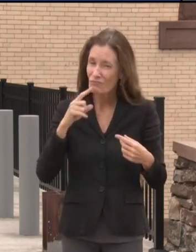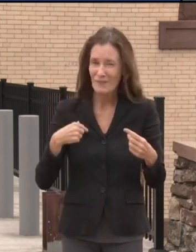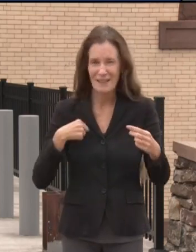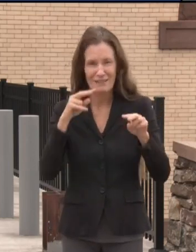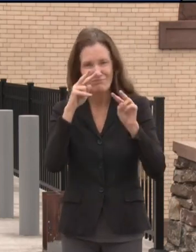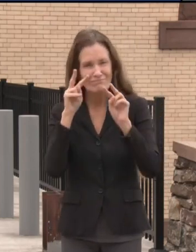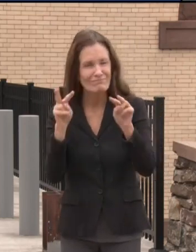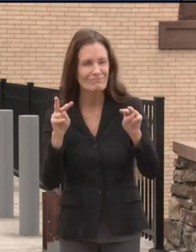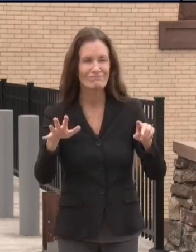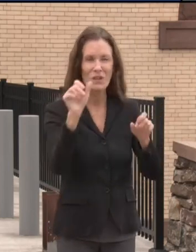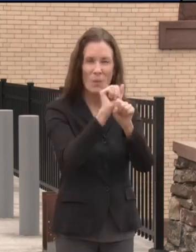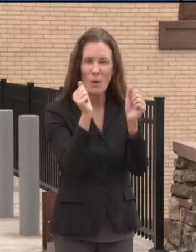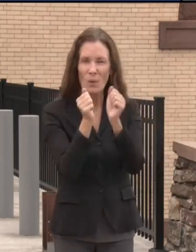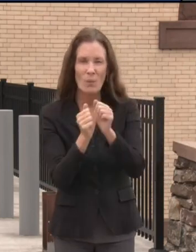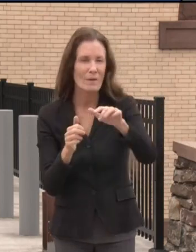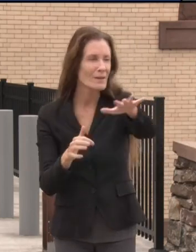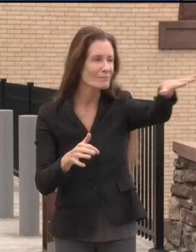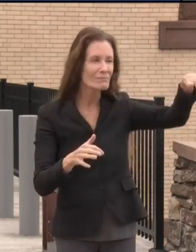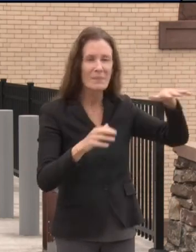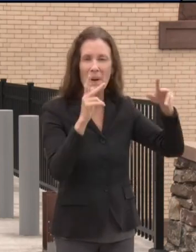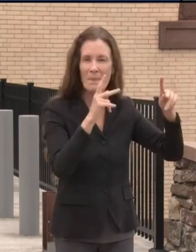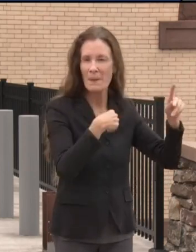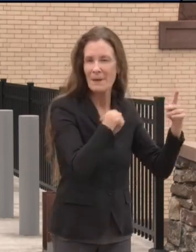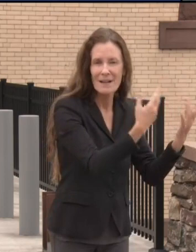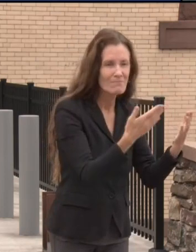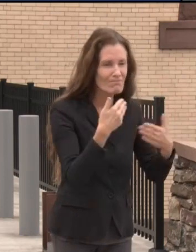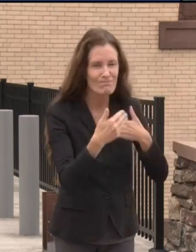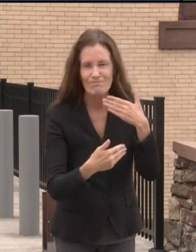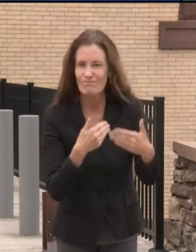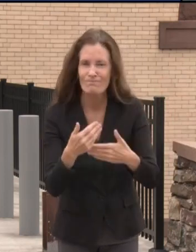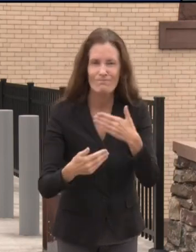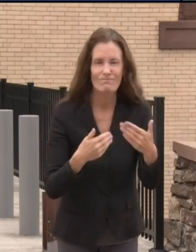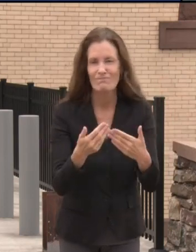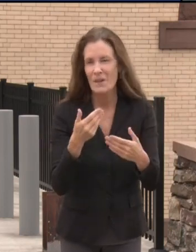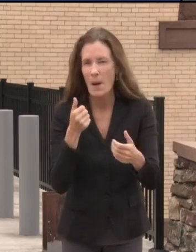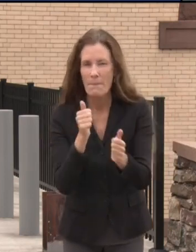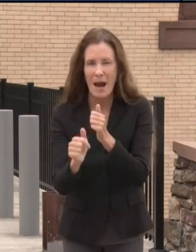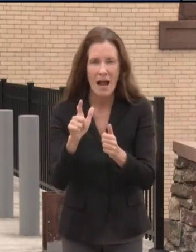get a bill to the governor's desk as soon as possible.